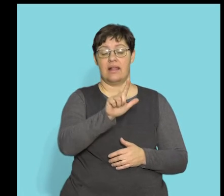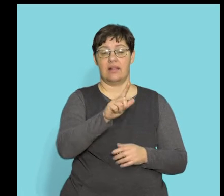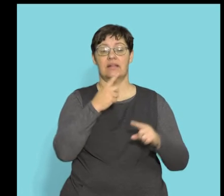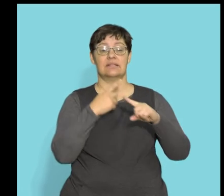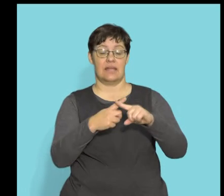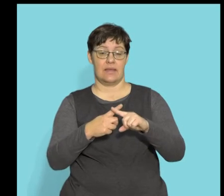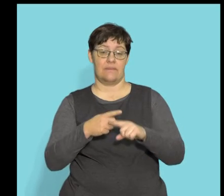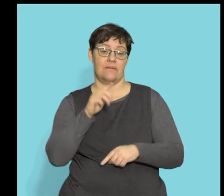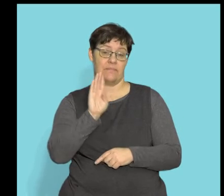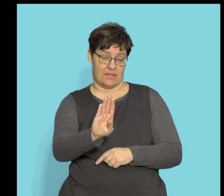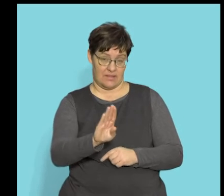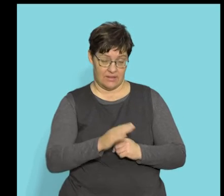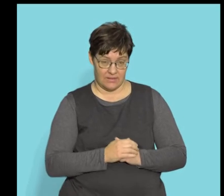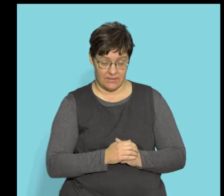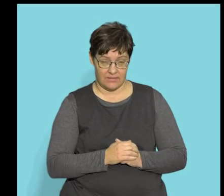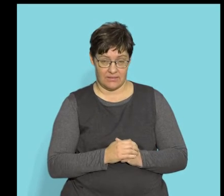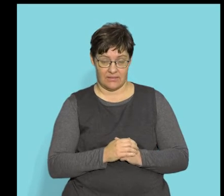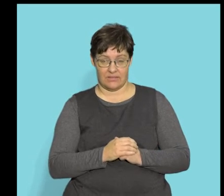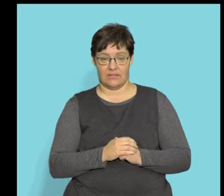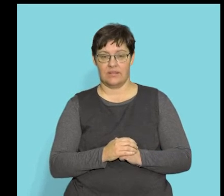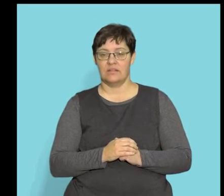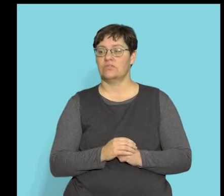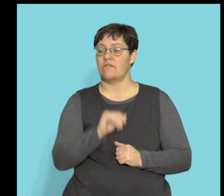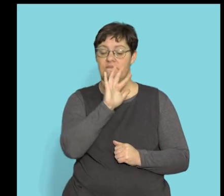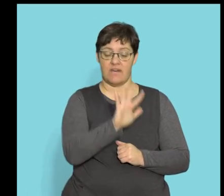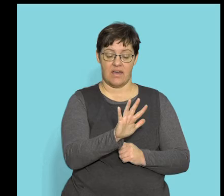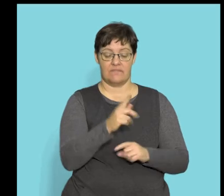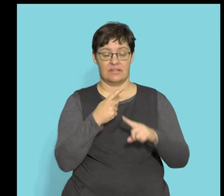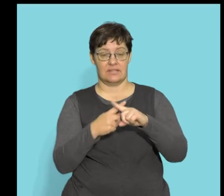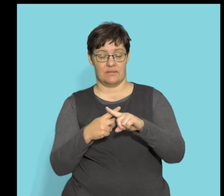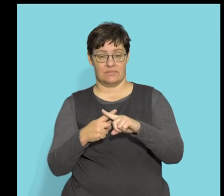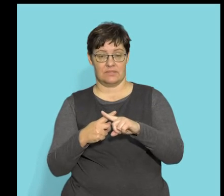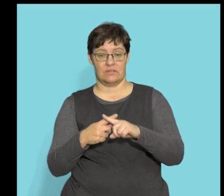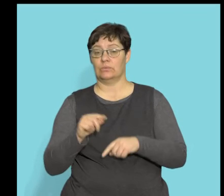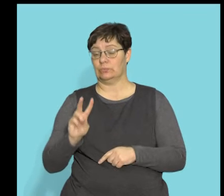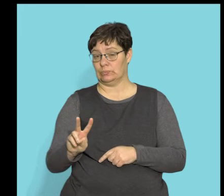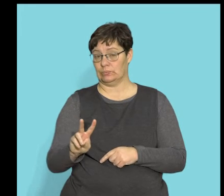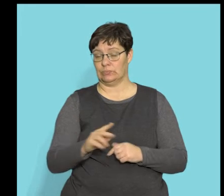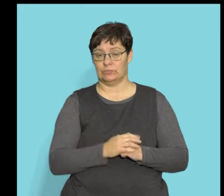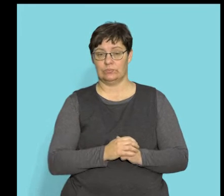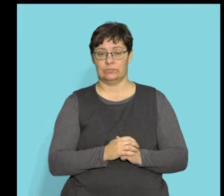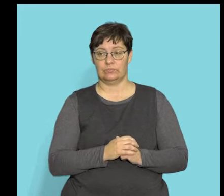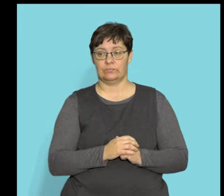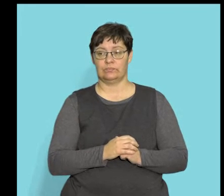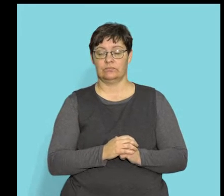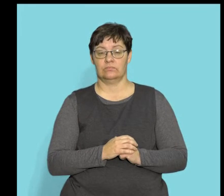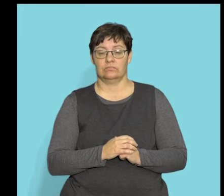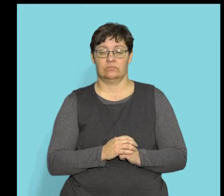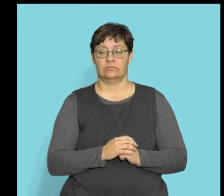length times breadth. So we're going to have 5 times 2. So